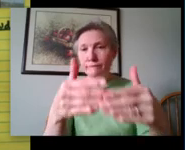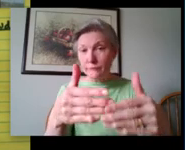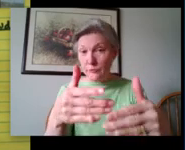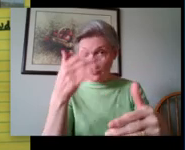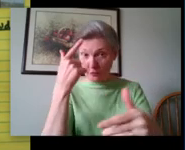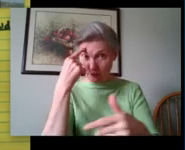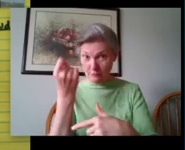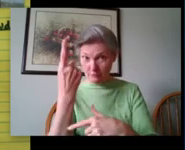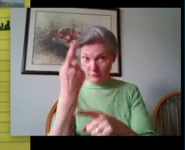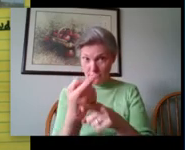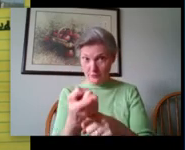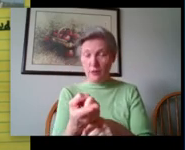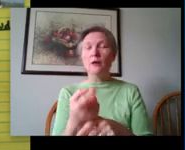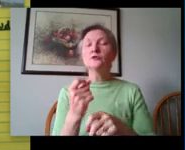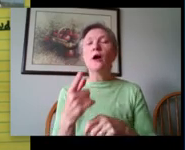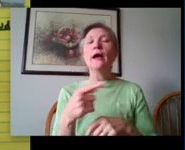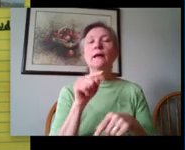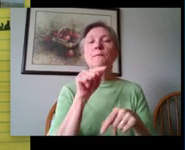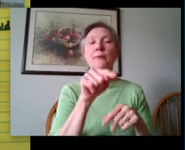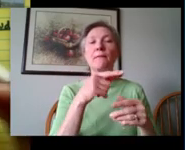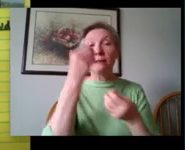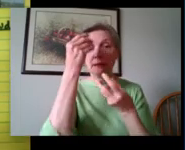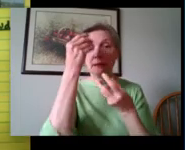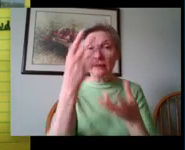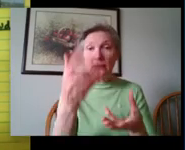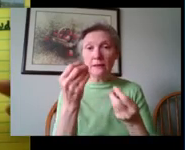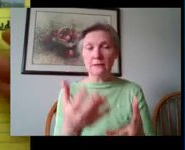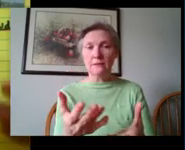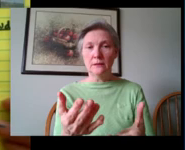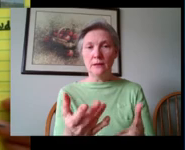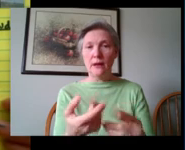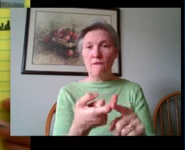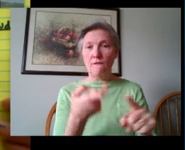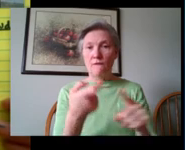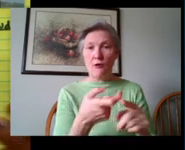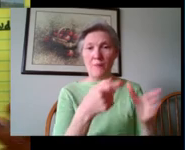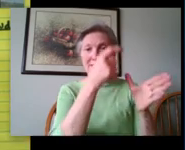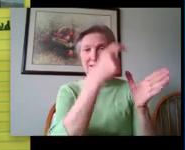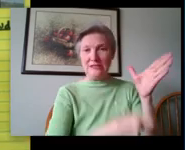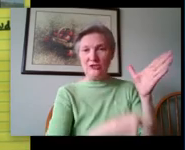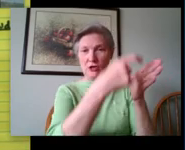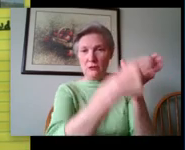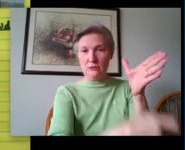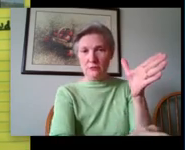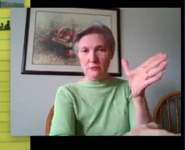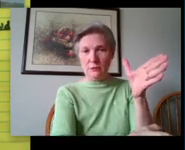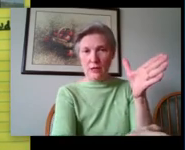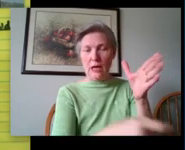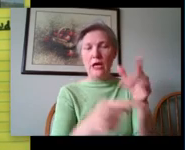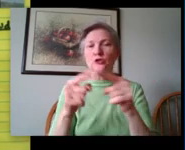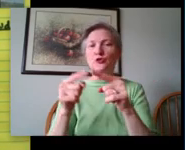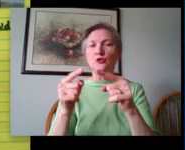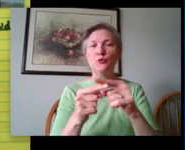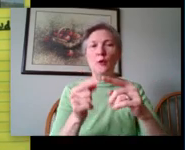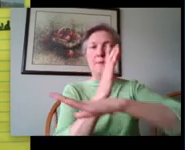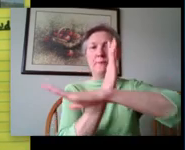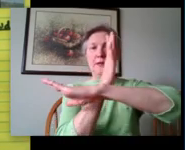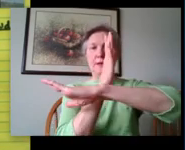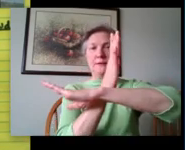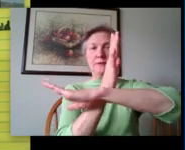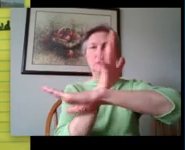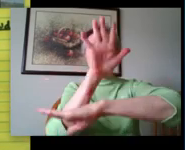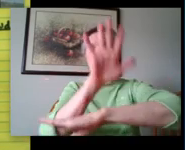idea, right? So I can plot my data from a T-chart onto a coordinate plane